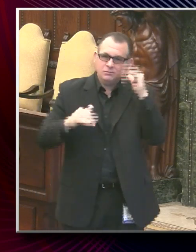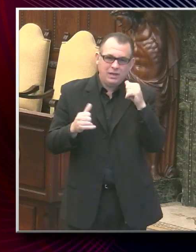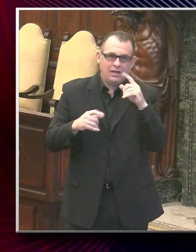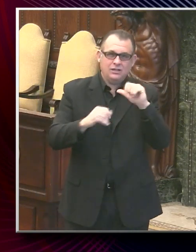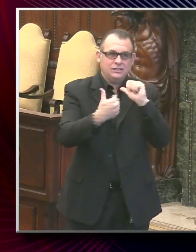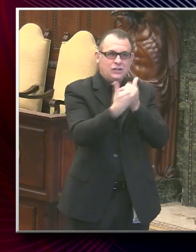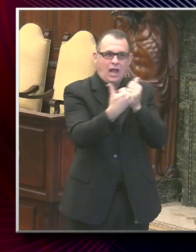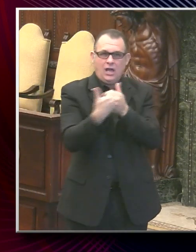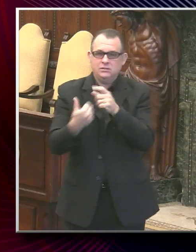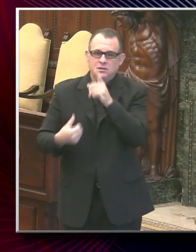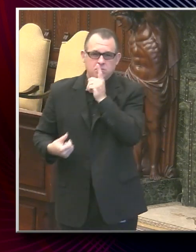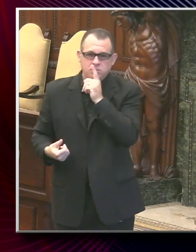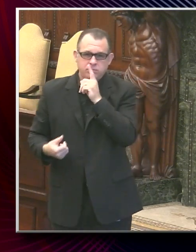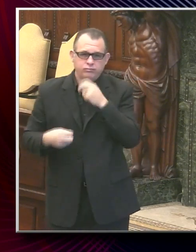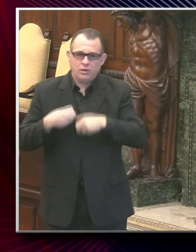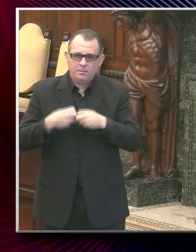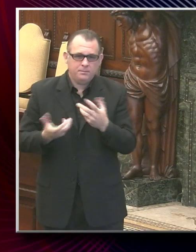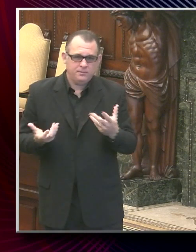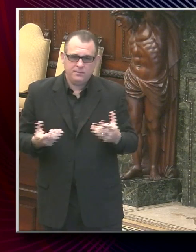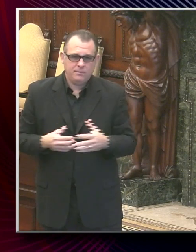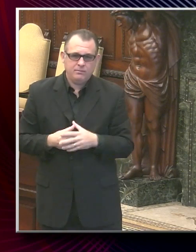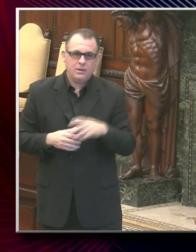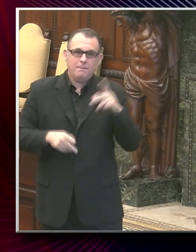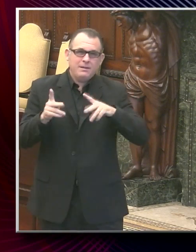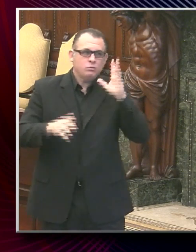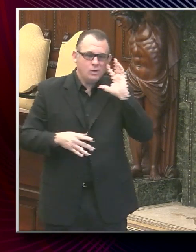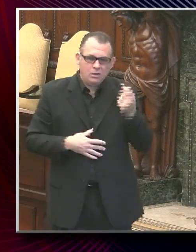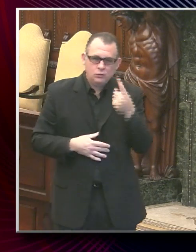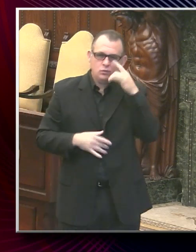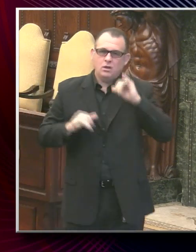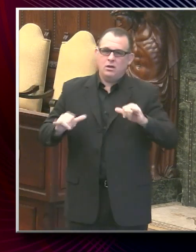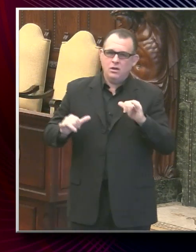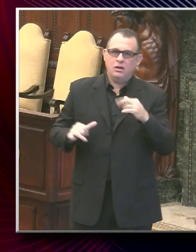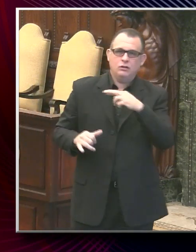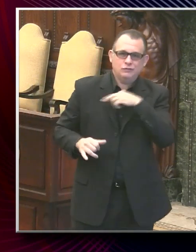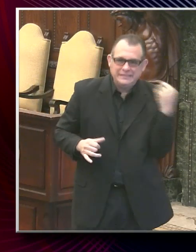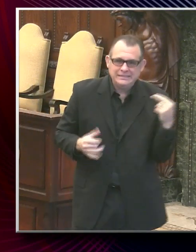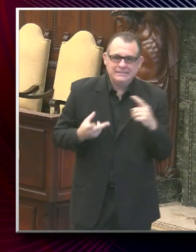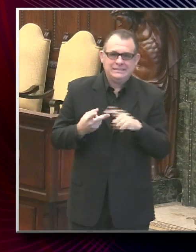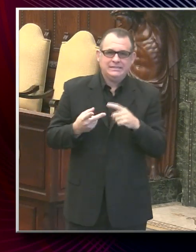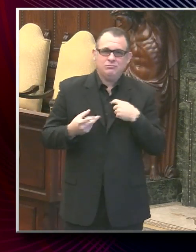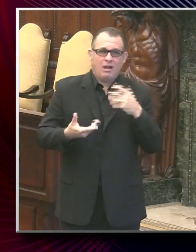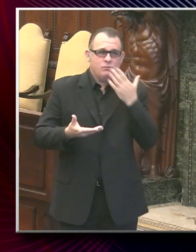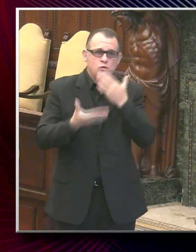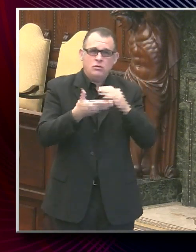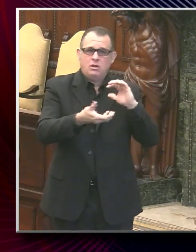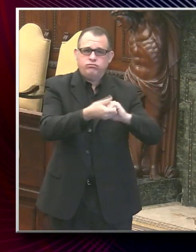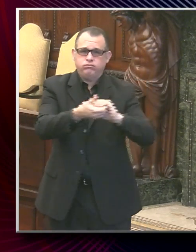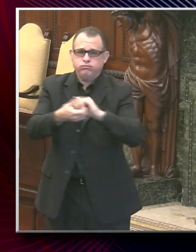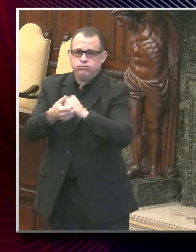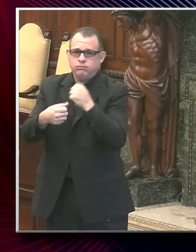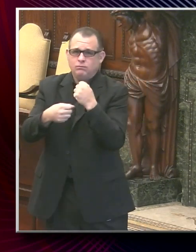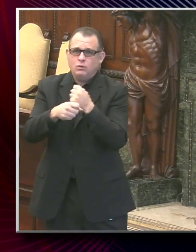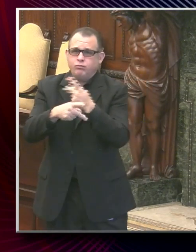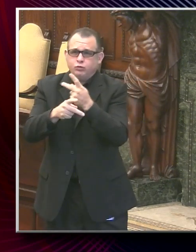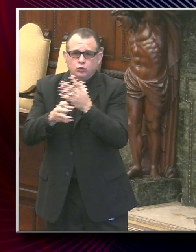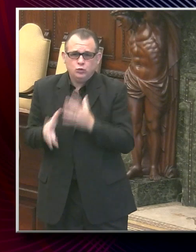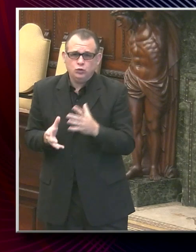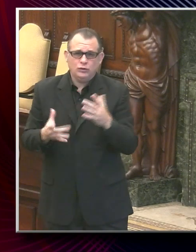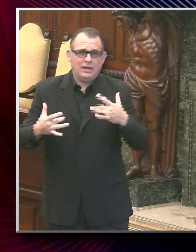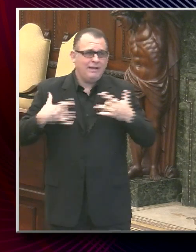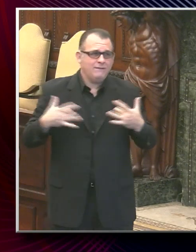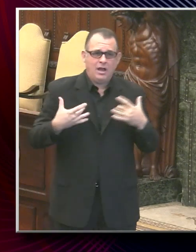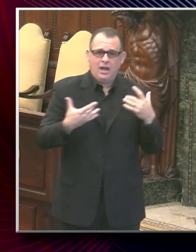event producers. I think they understand the risks, and we have great relationships with those producers. And expect to. I don't think we're going to have